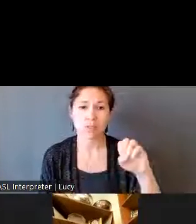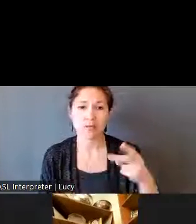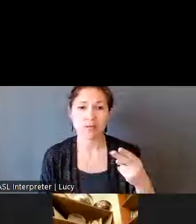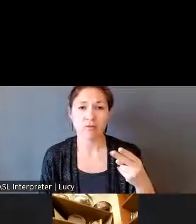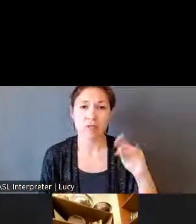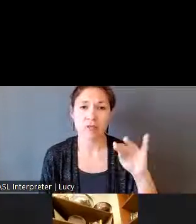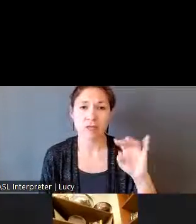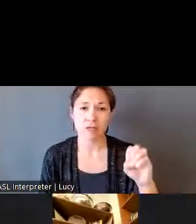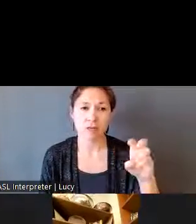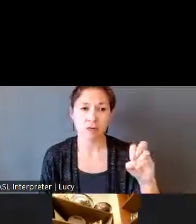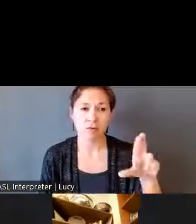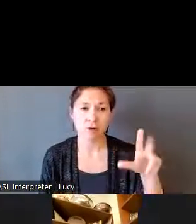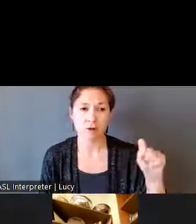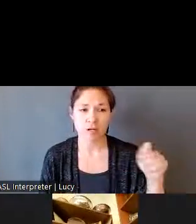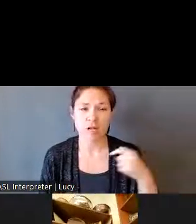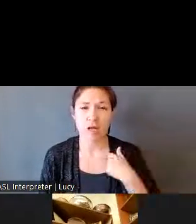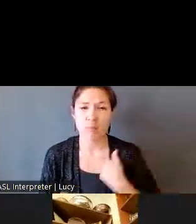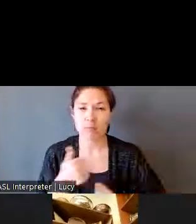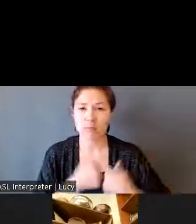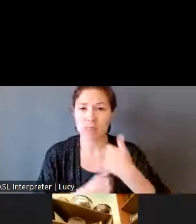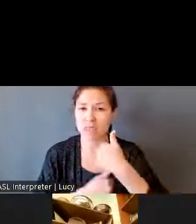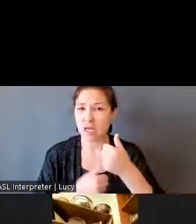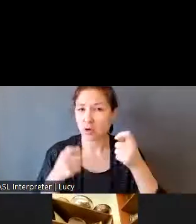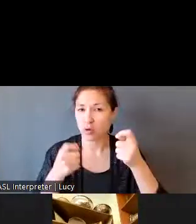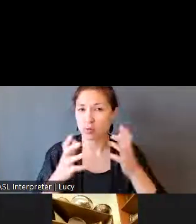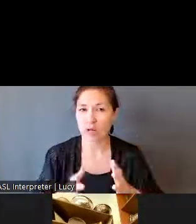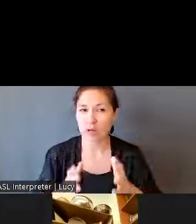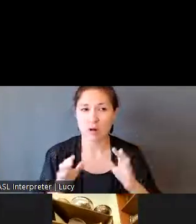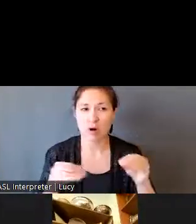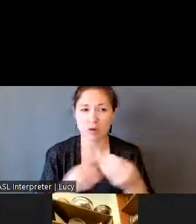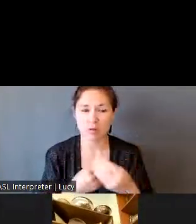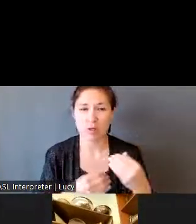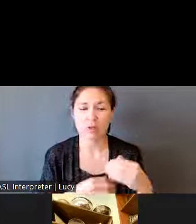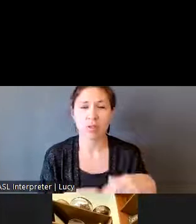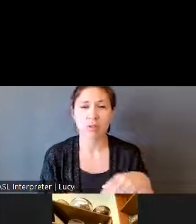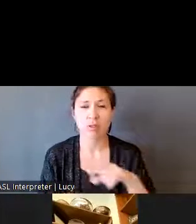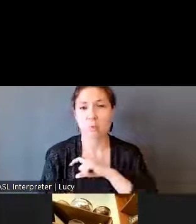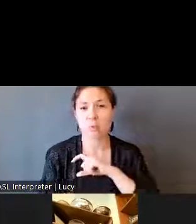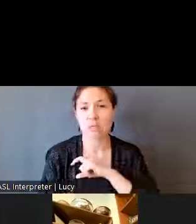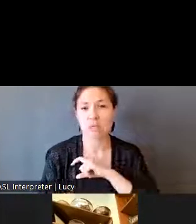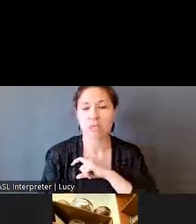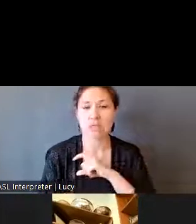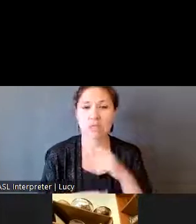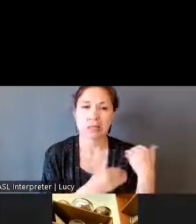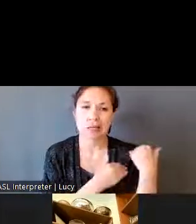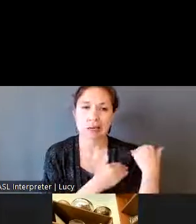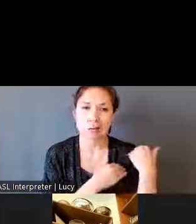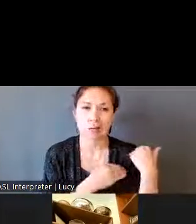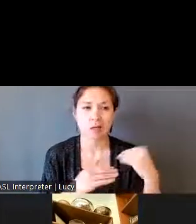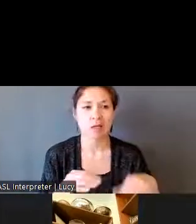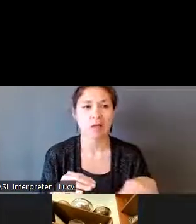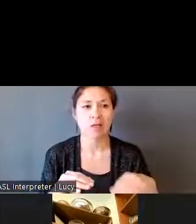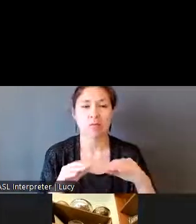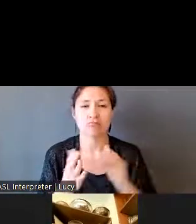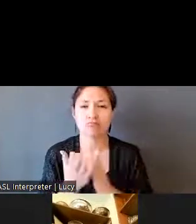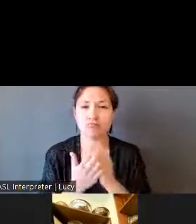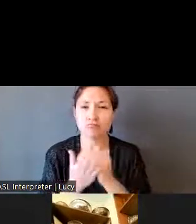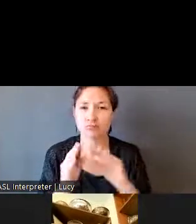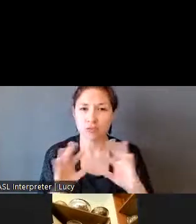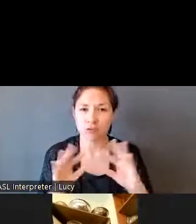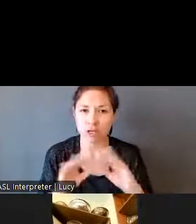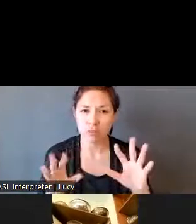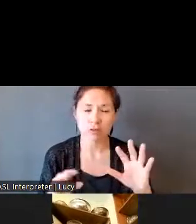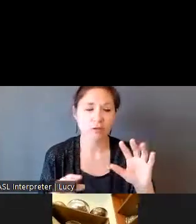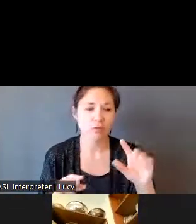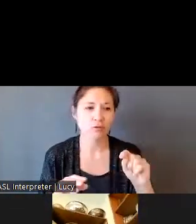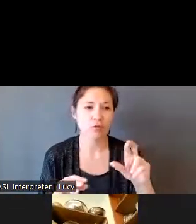Director of the Office of Police Accountability and Transparency. But before we get started, I want to go over a few